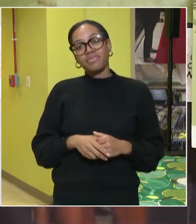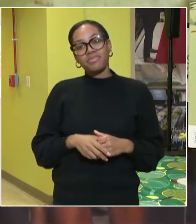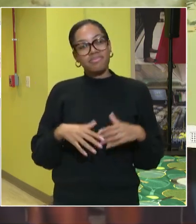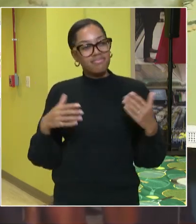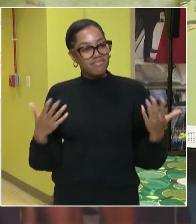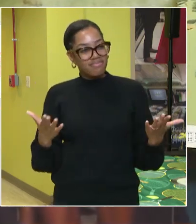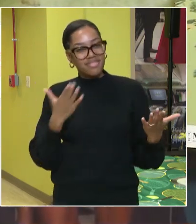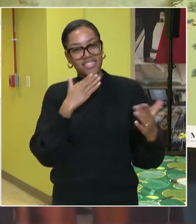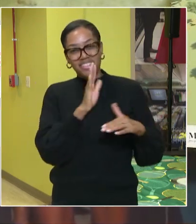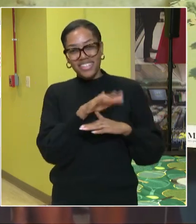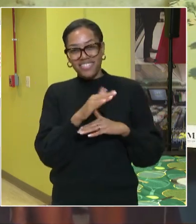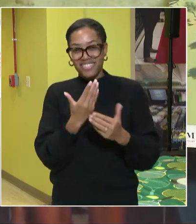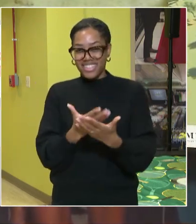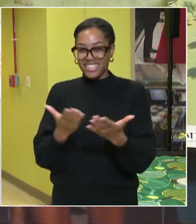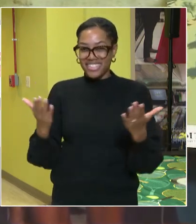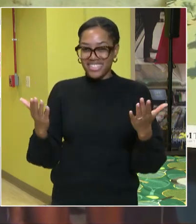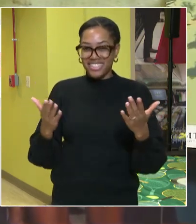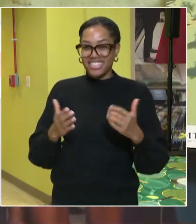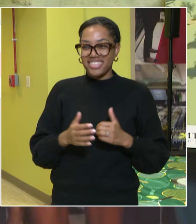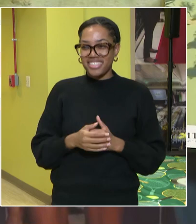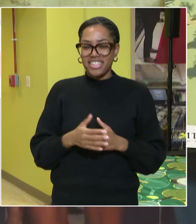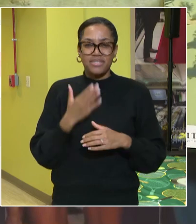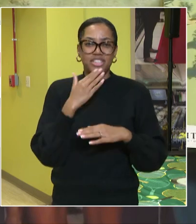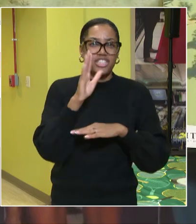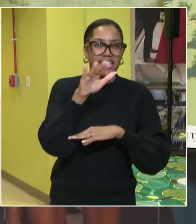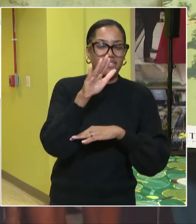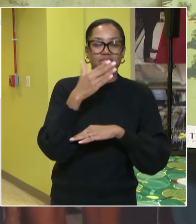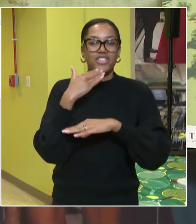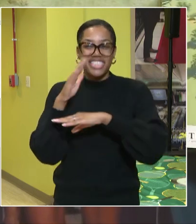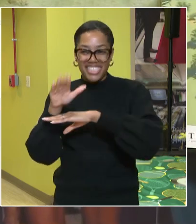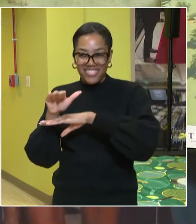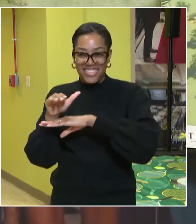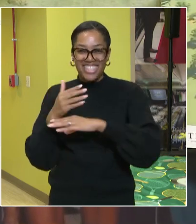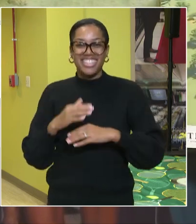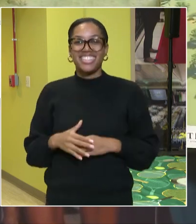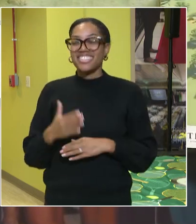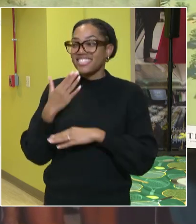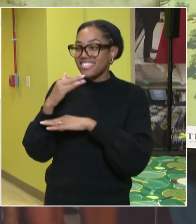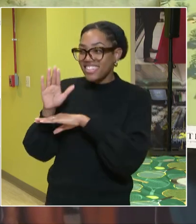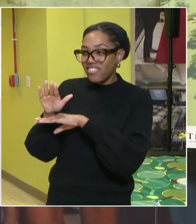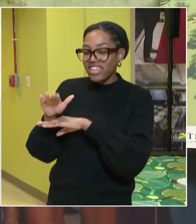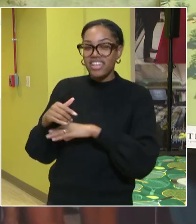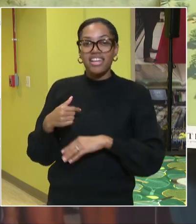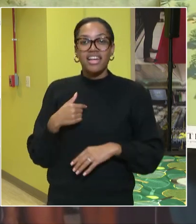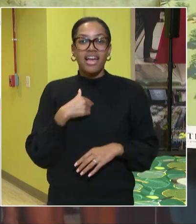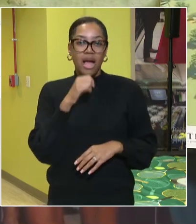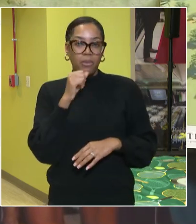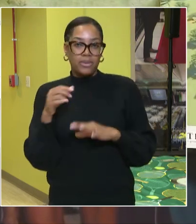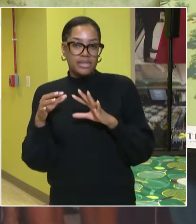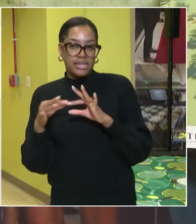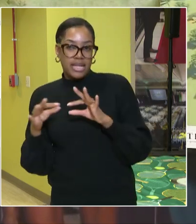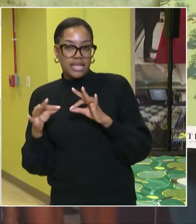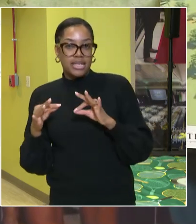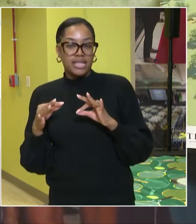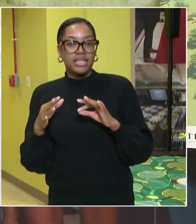Well, good evening. I said good afternoon. Good evening. And I'm not going to say the part that says despite the weather.